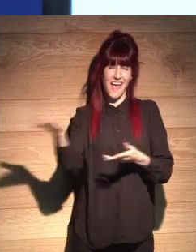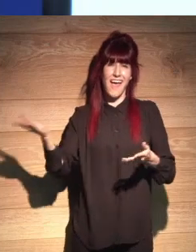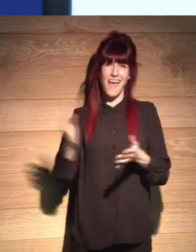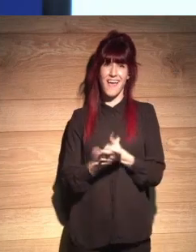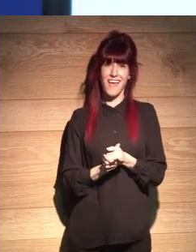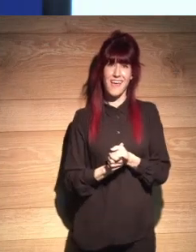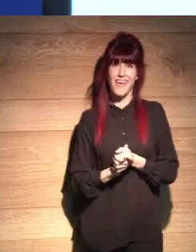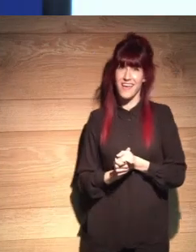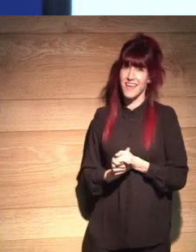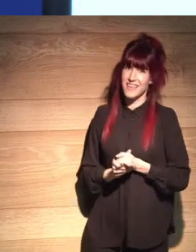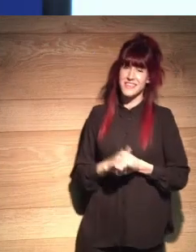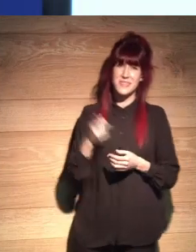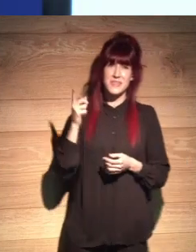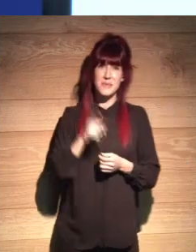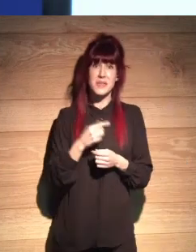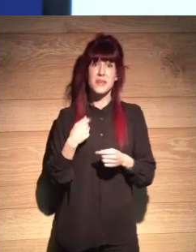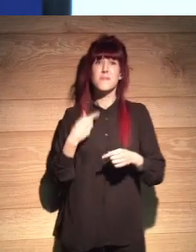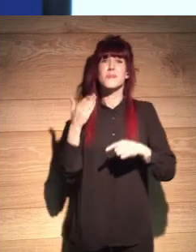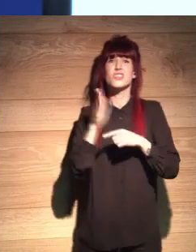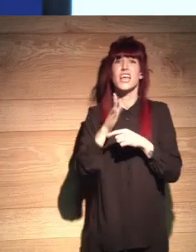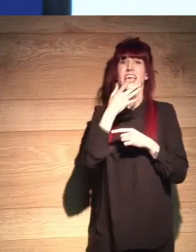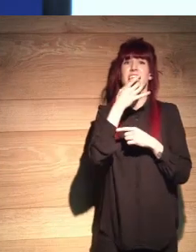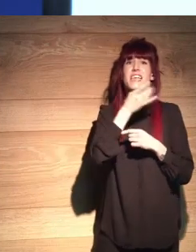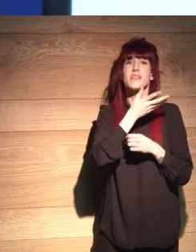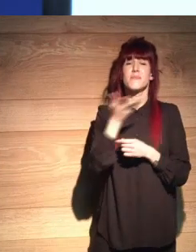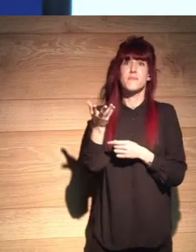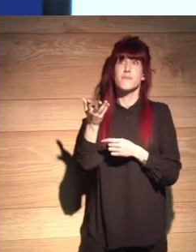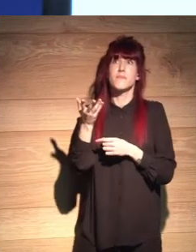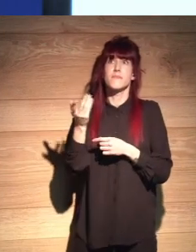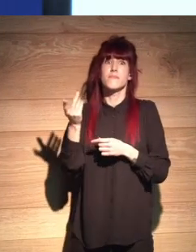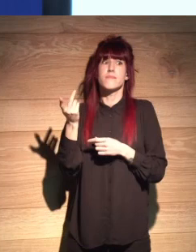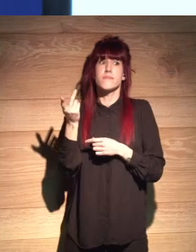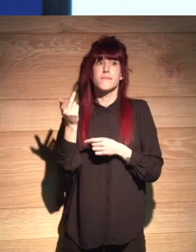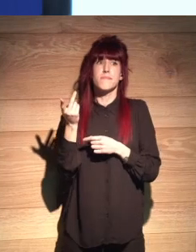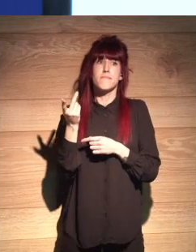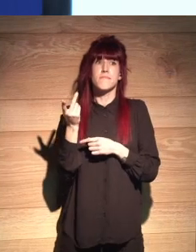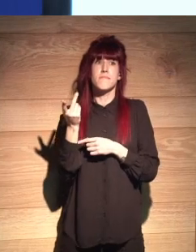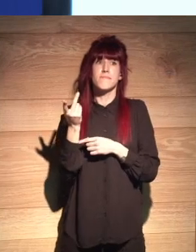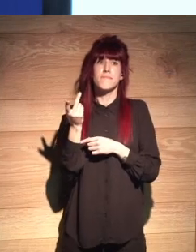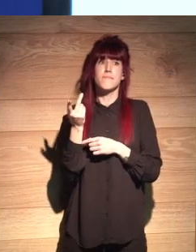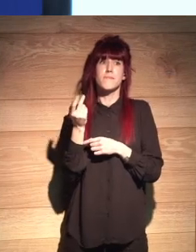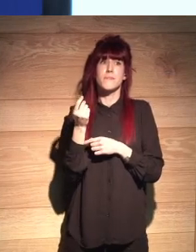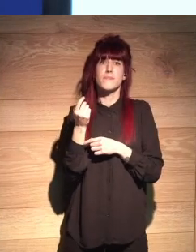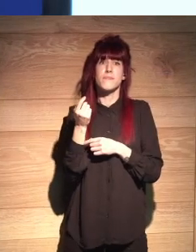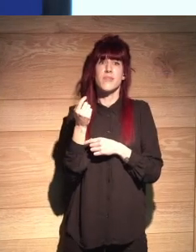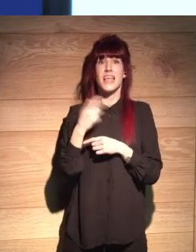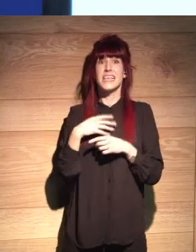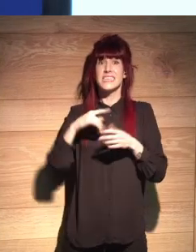I also representing a part of the Swedish innovation ecosystem.